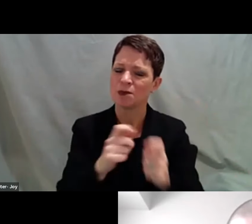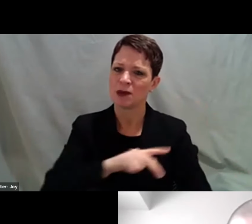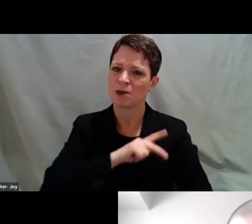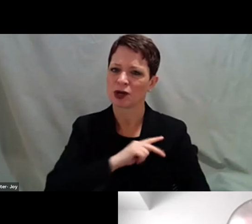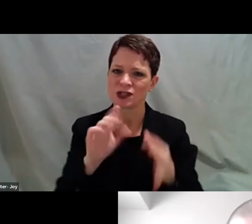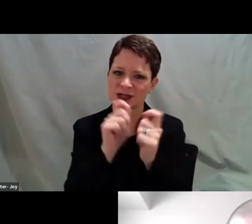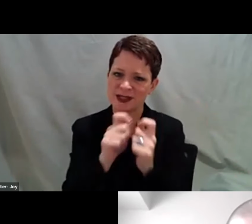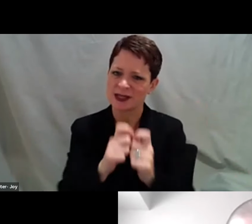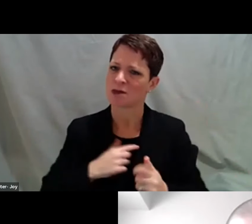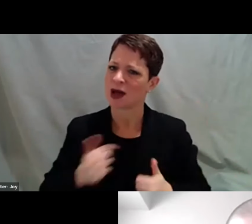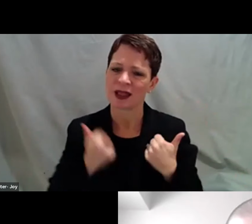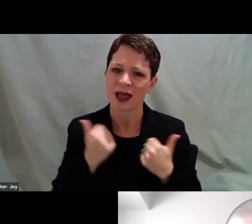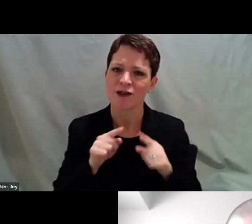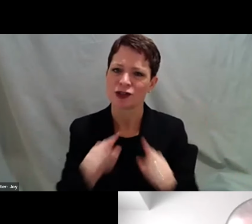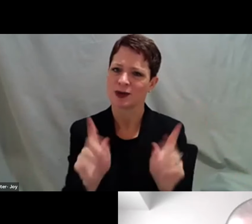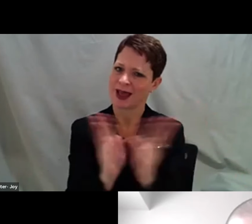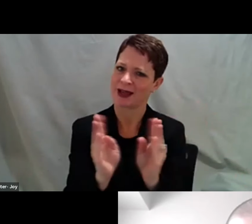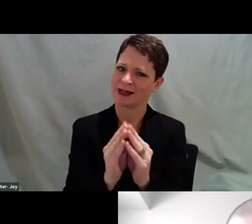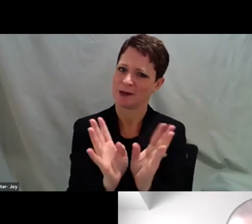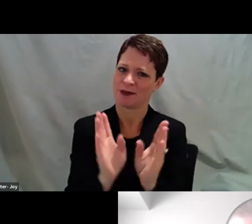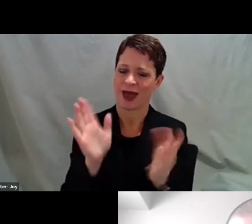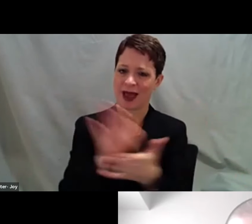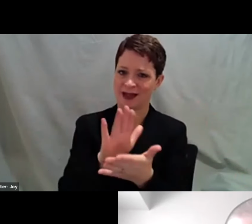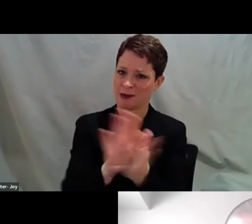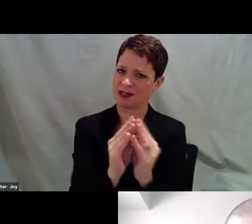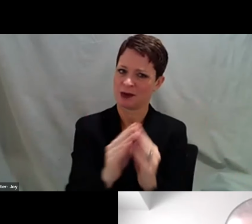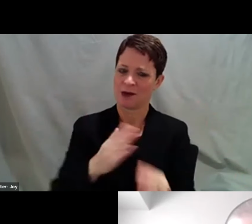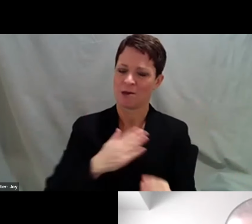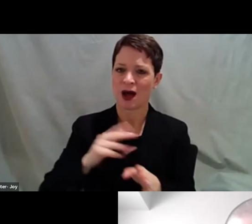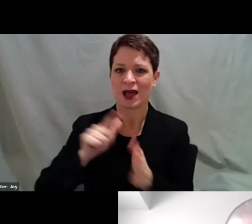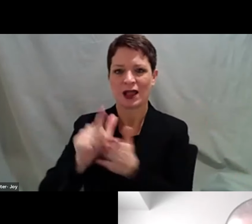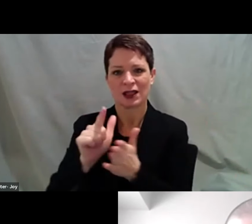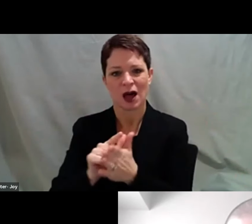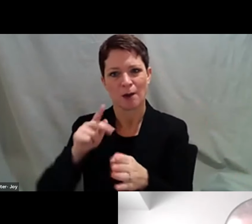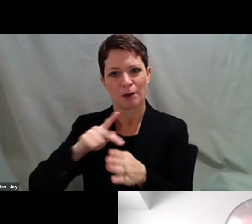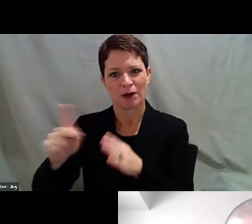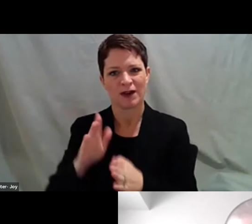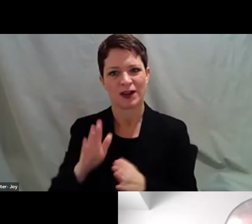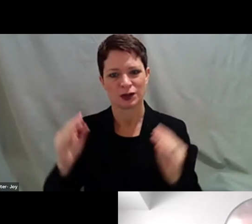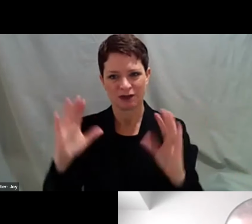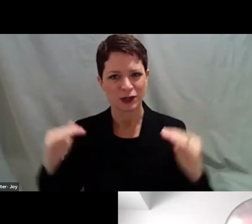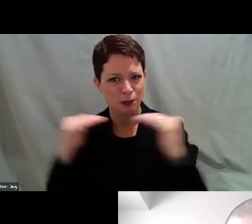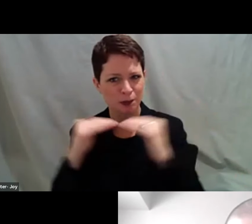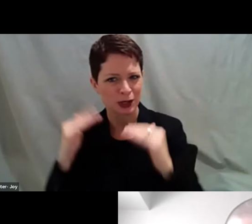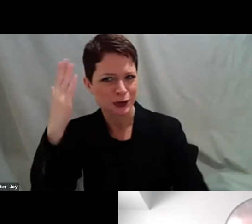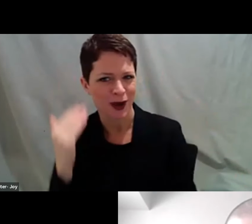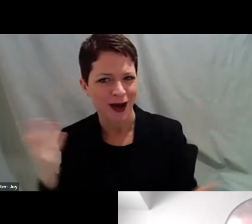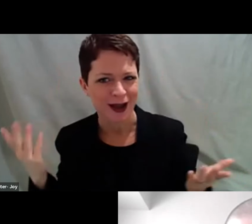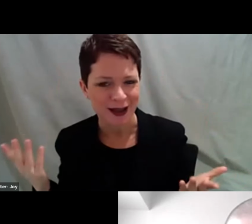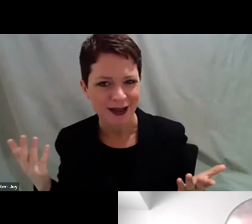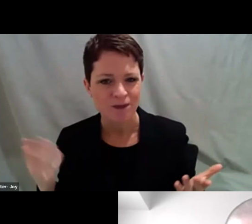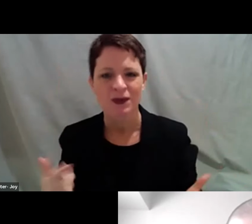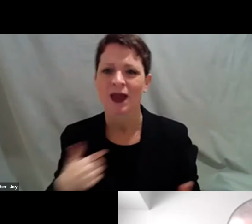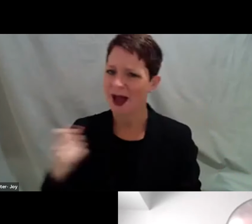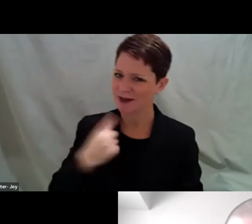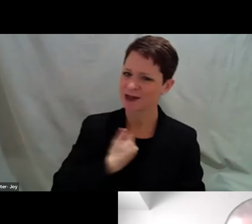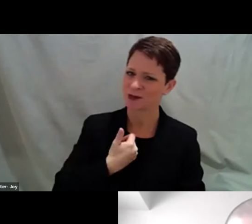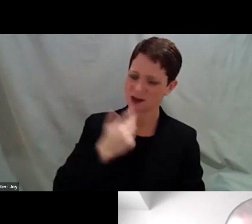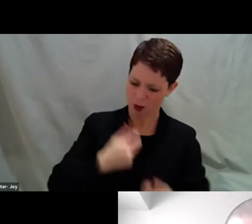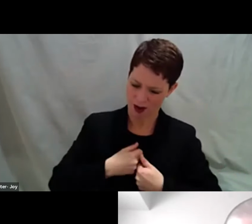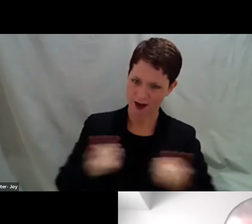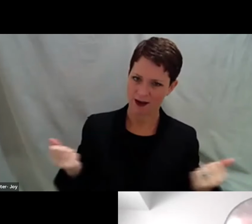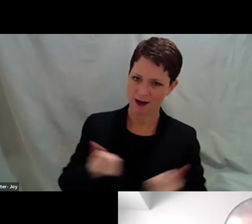details of my life at an academic symposium of my law professor peers? To be honest, I have asked myself that question more